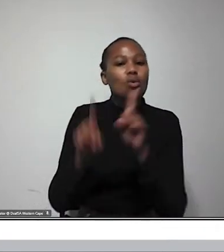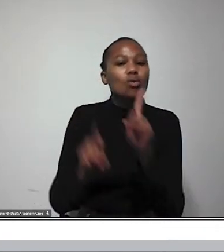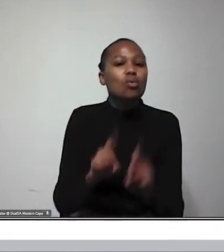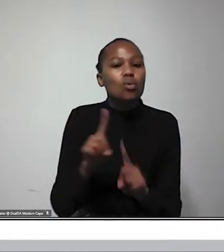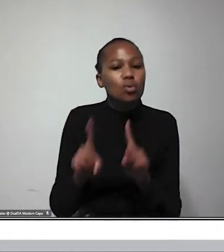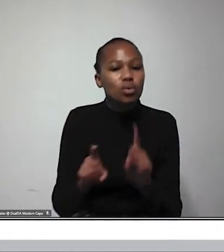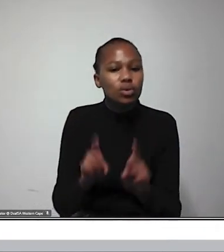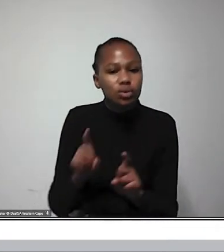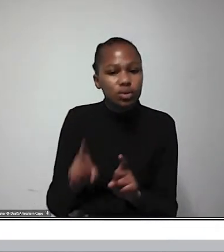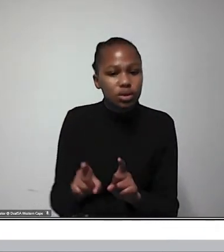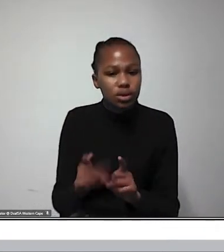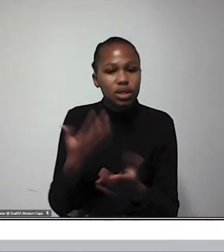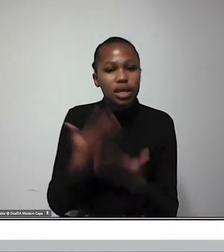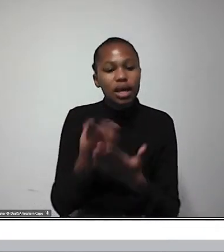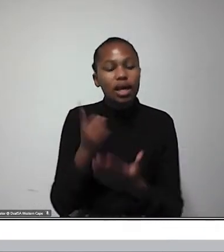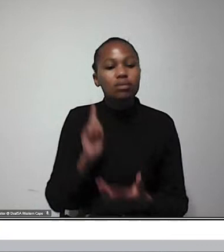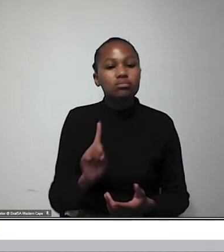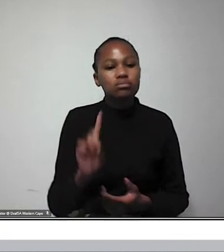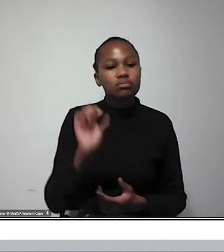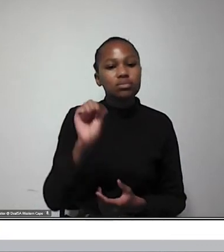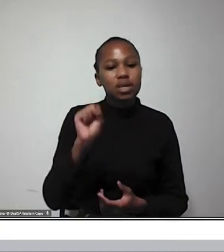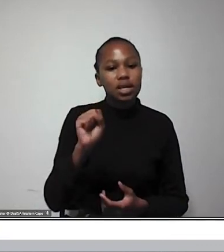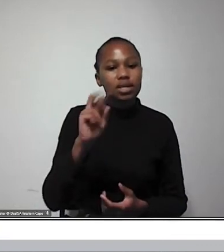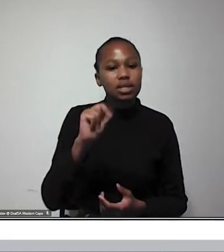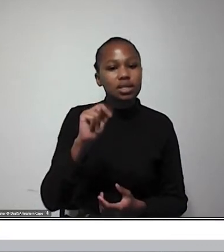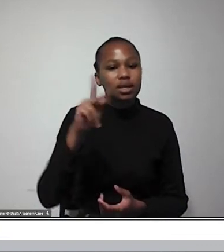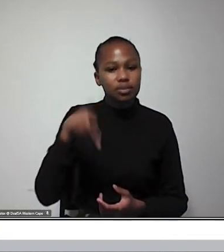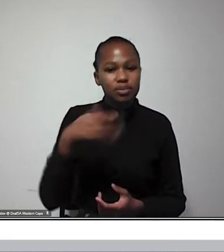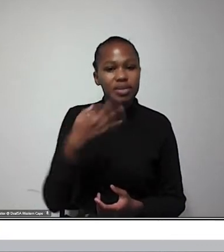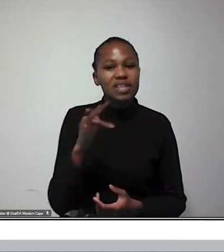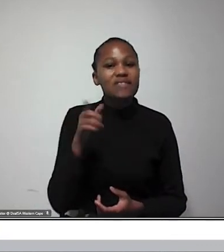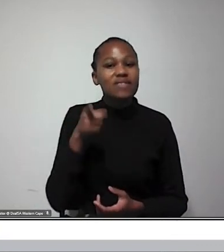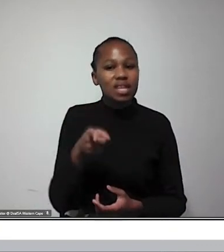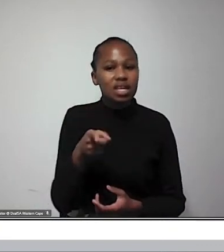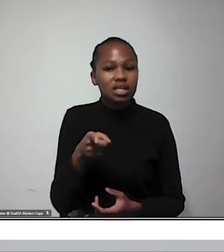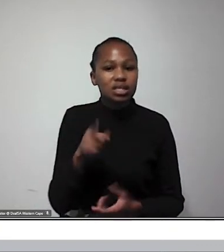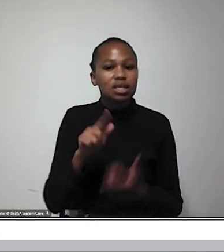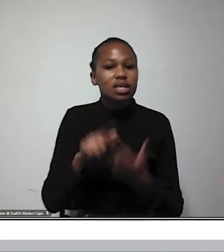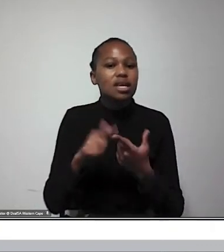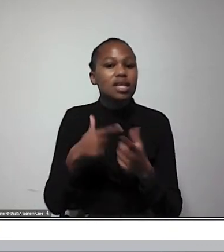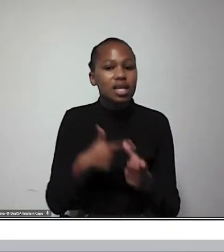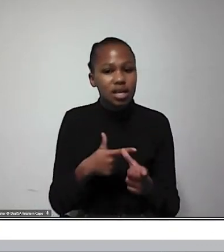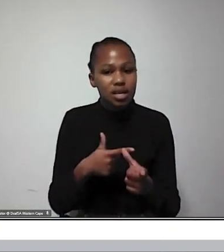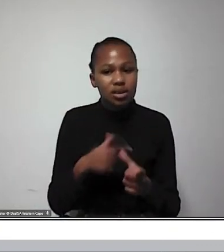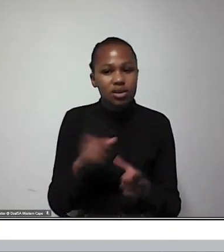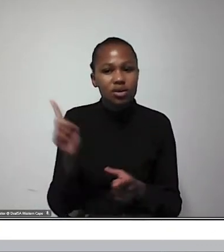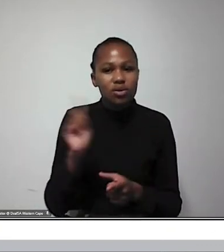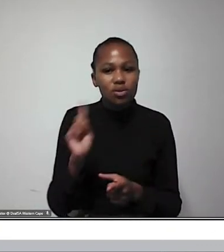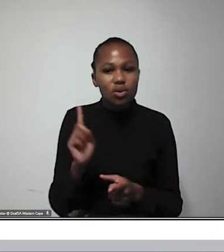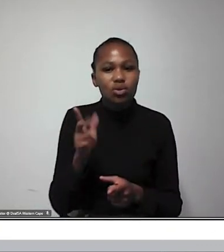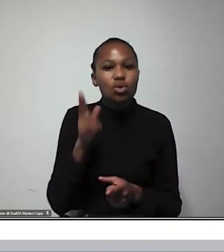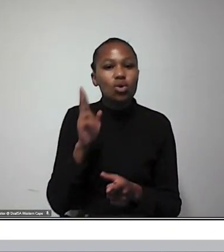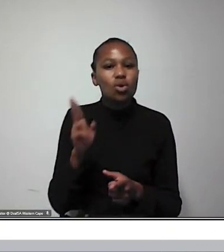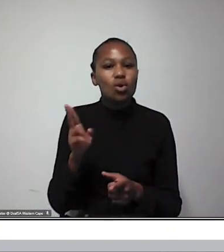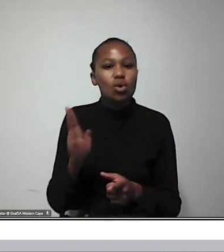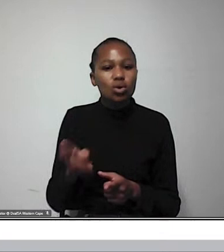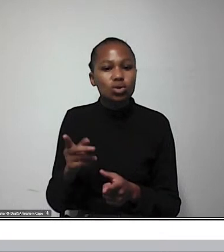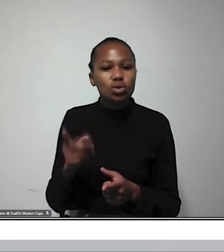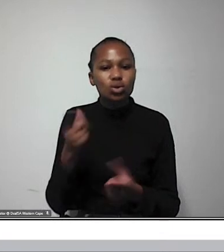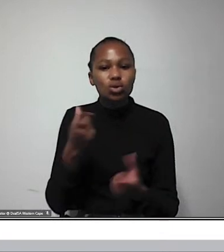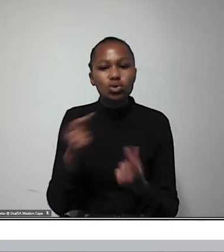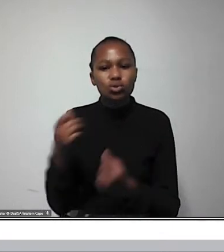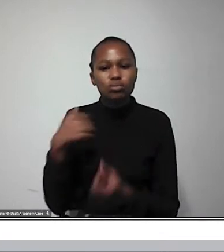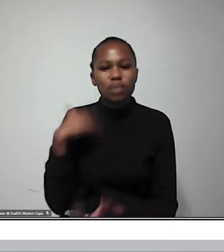could go to the NCOP. So if that is the case, then what we can also do, and my proposal here,